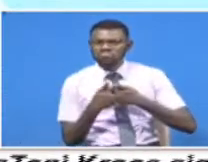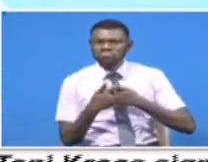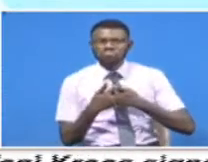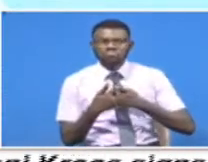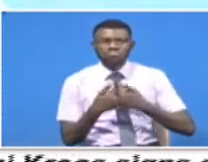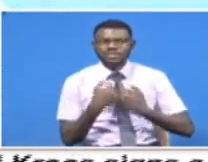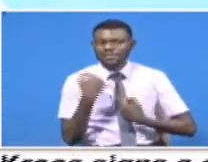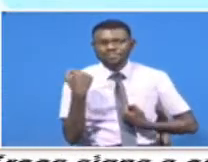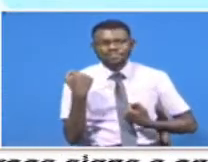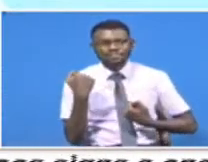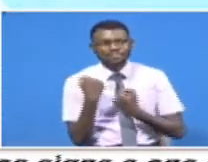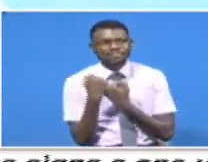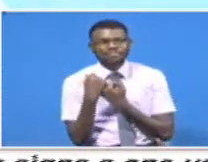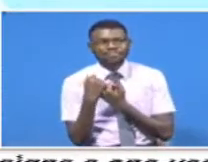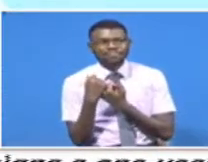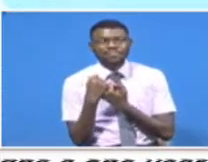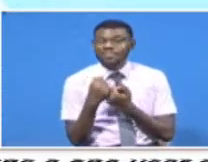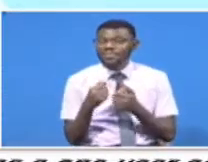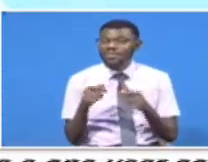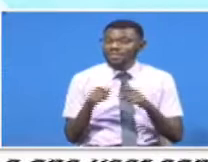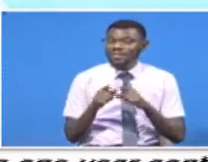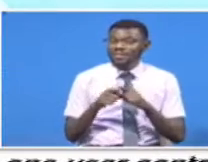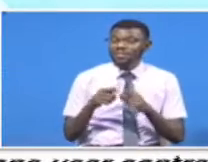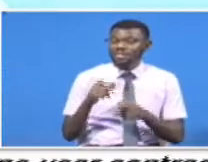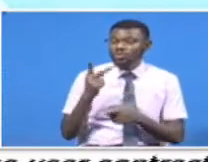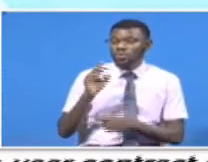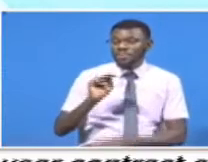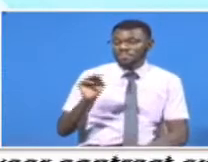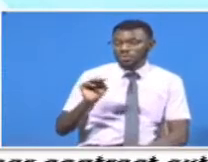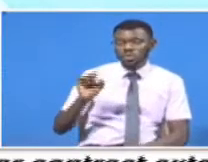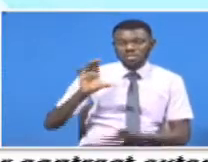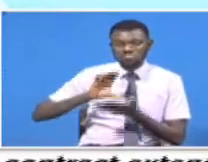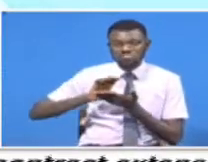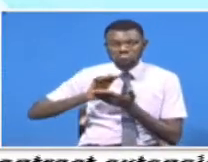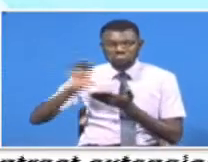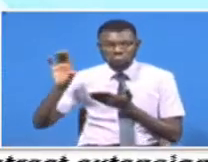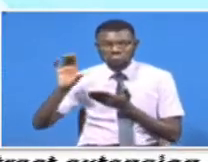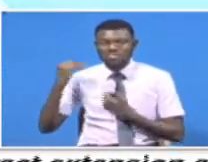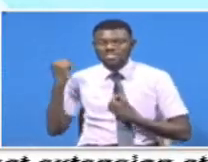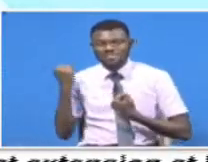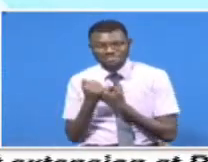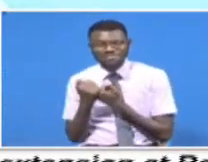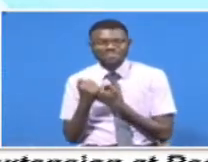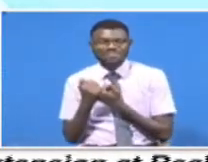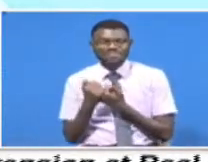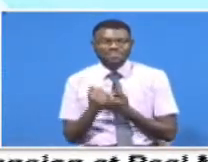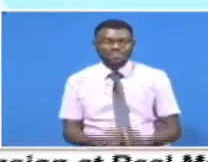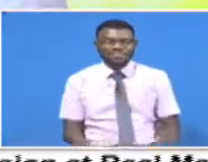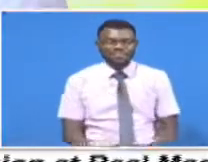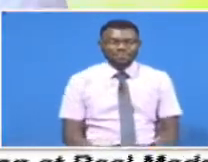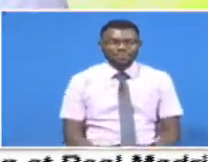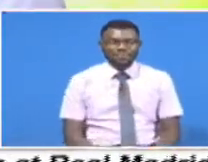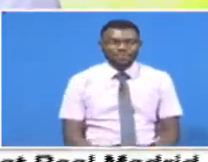arm after Kenya Breweries gave out 2 million shillings in sponsorship of that event.